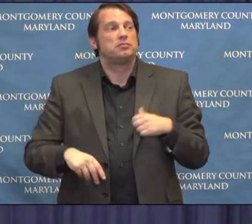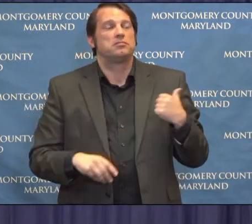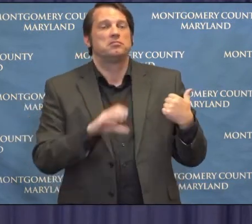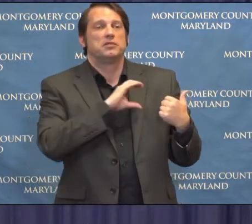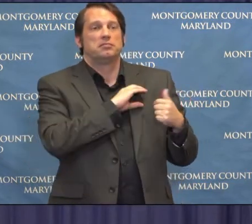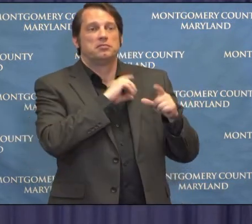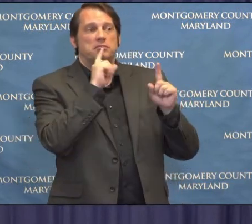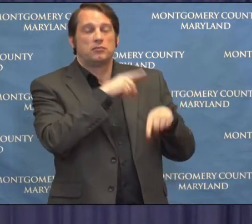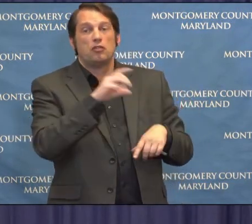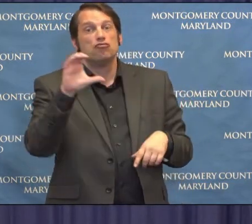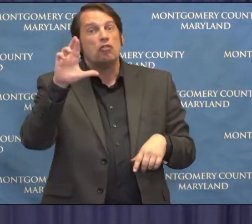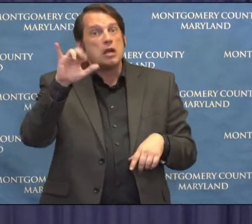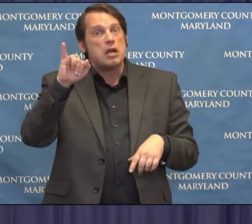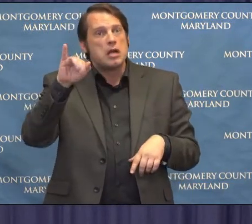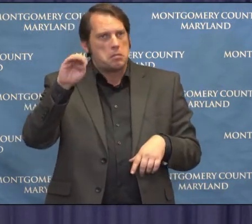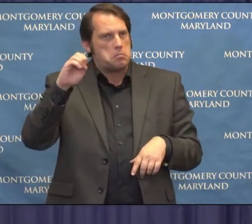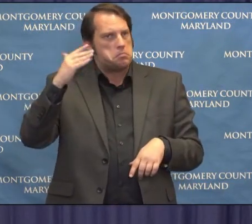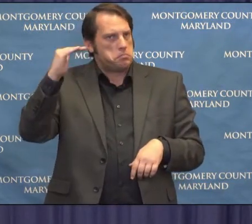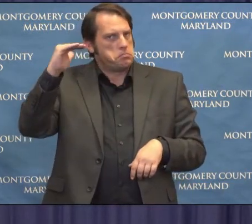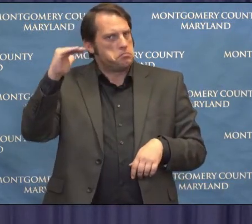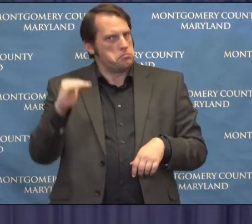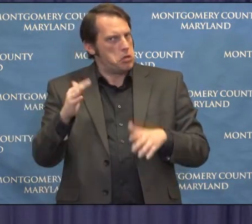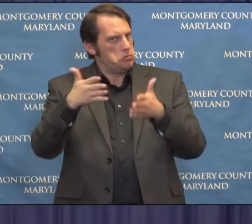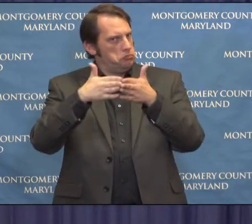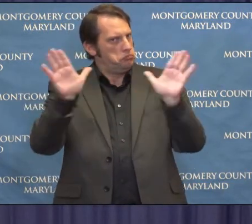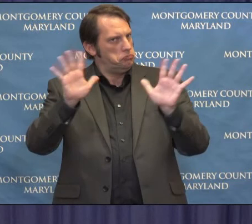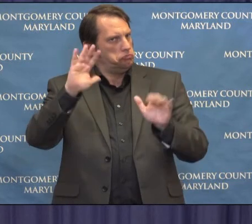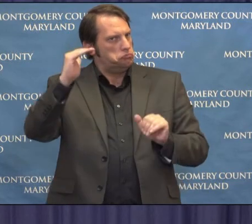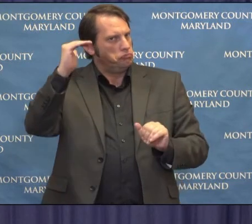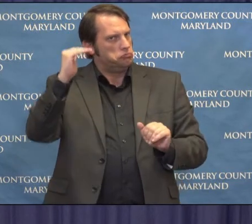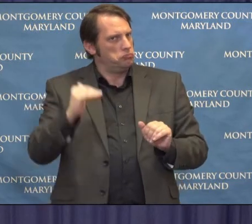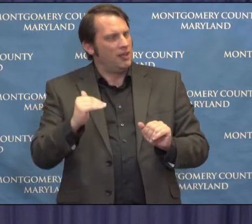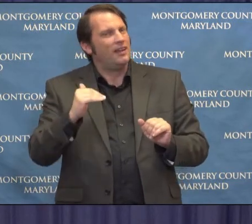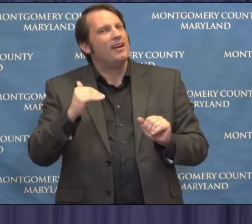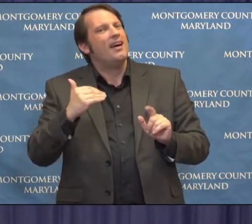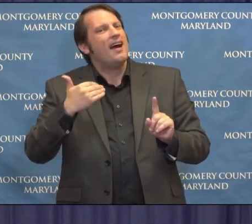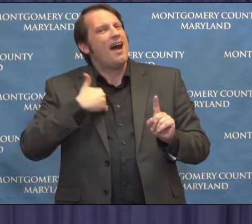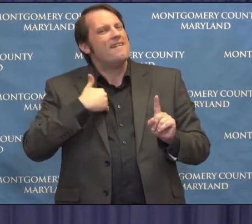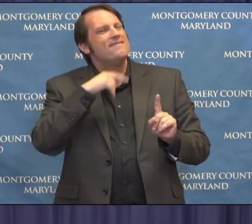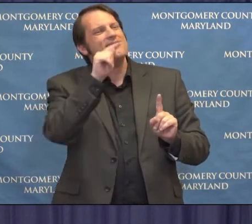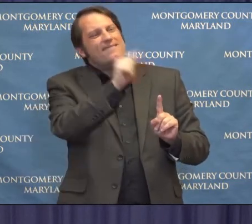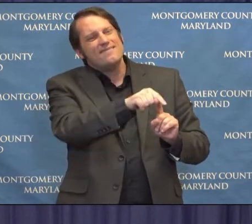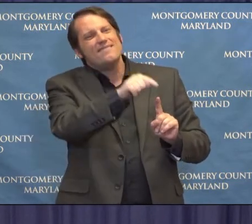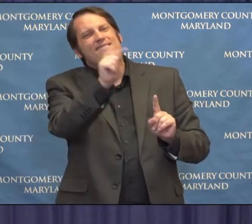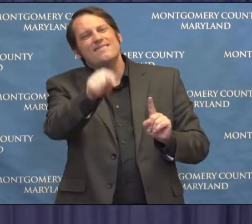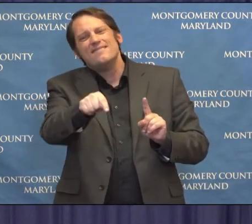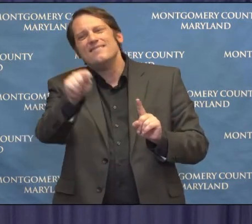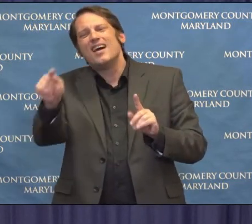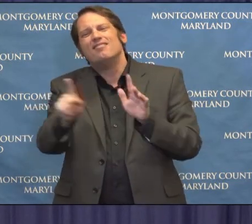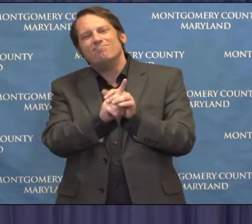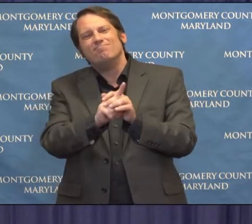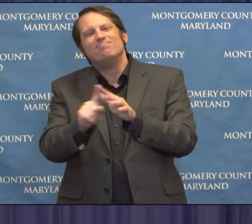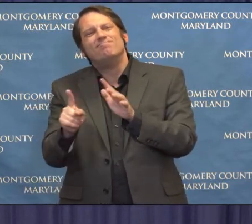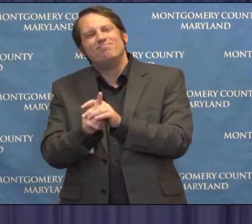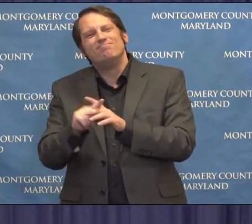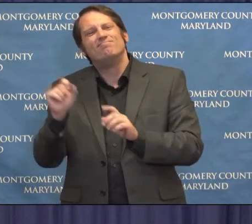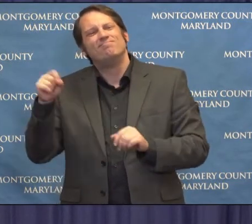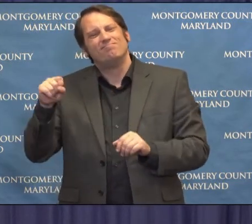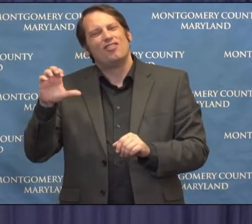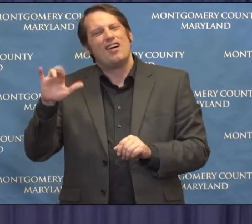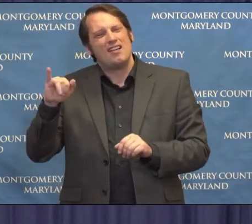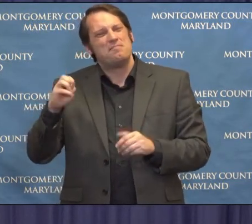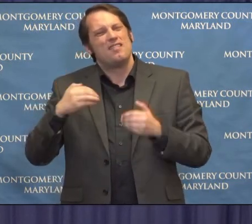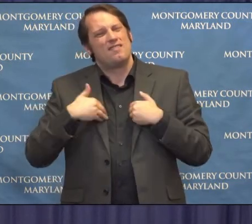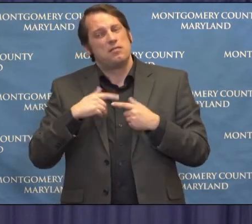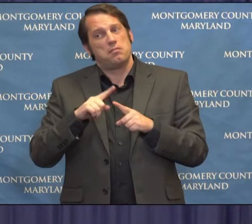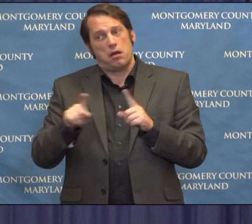There is still some crime occurring, but it is down significantly overall.